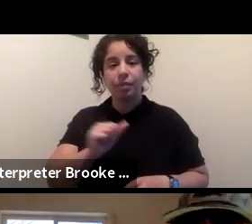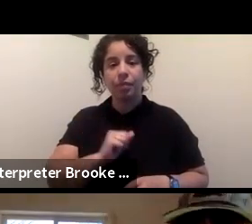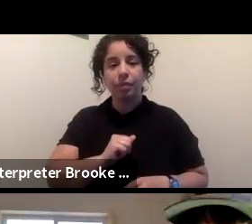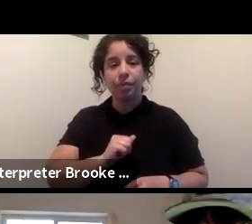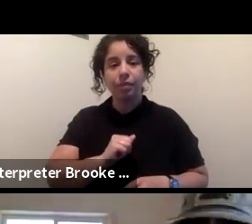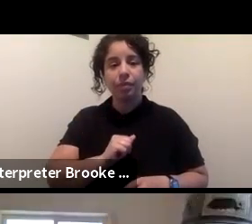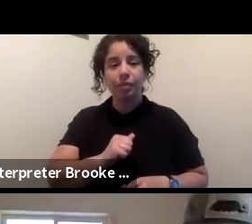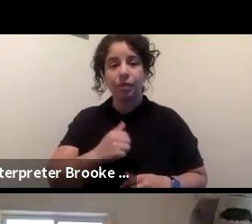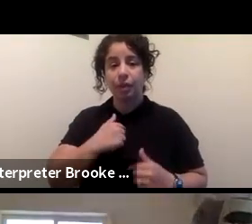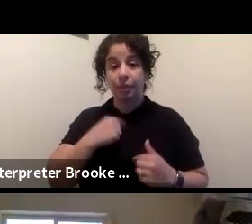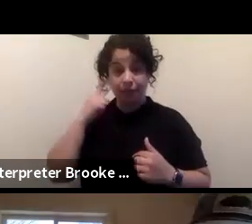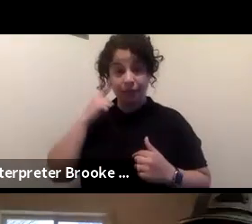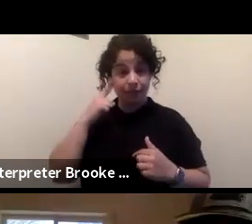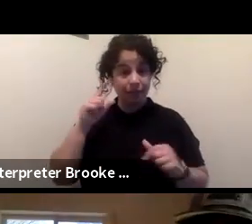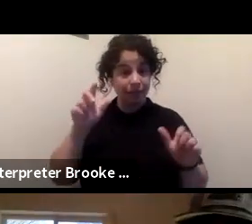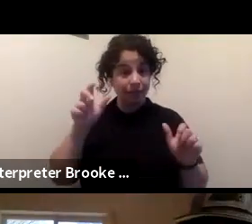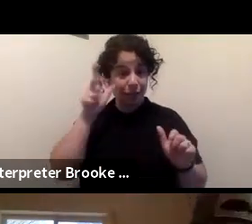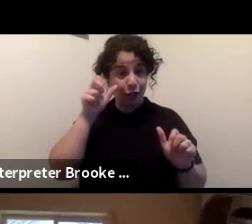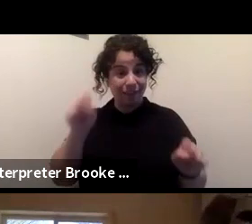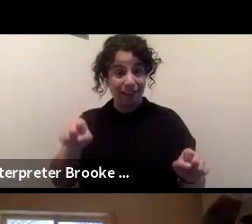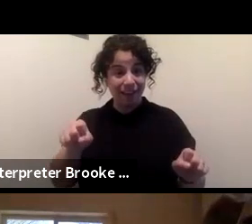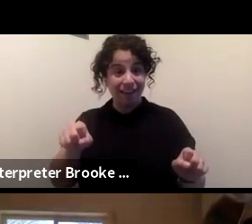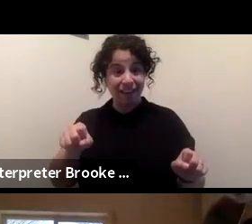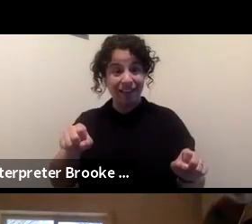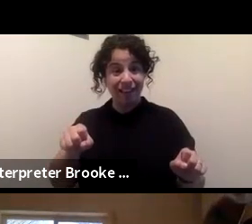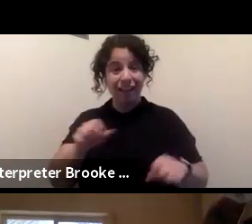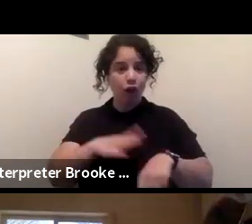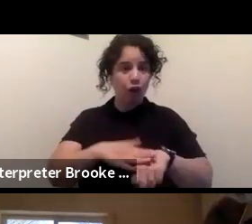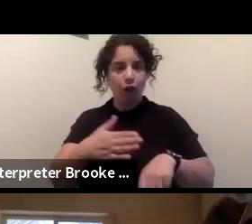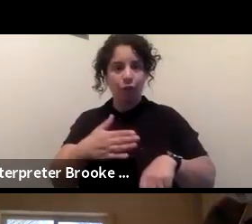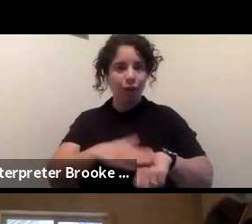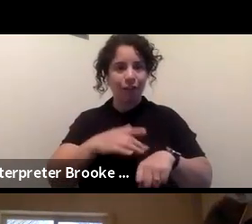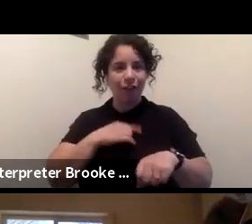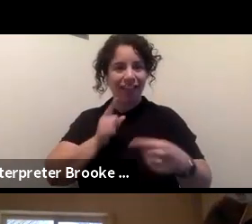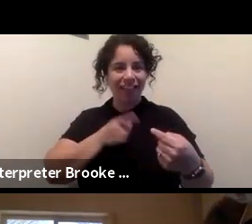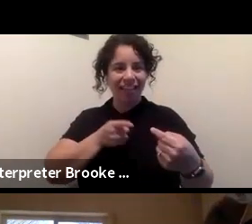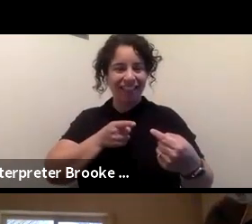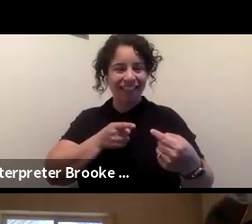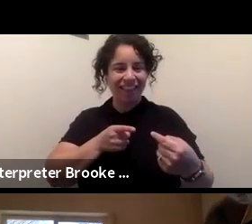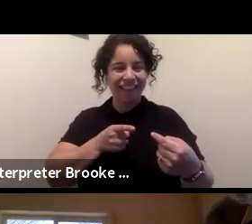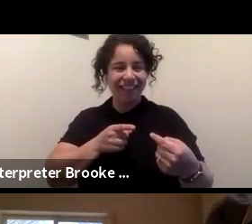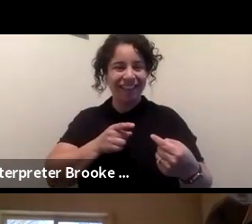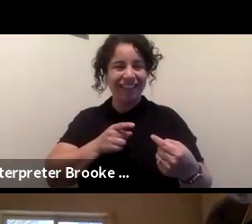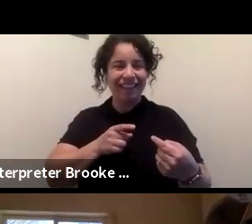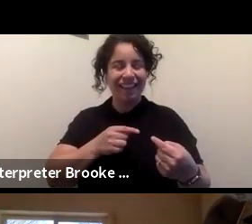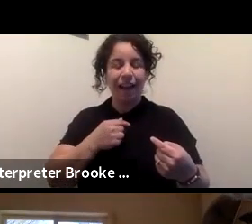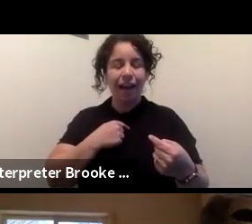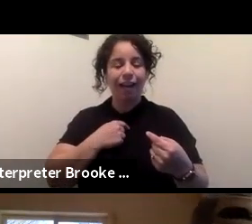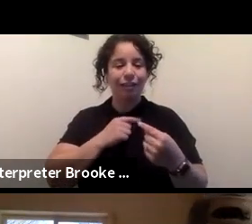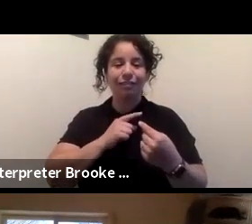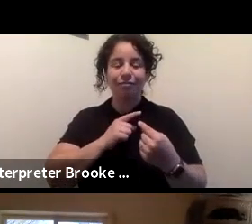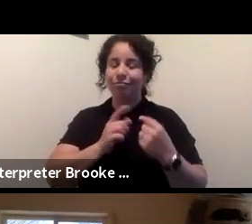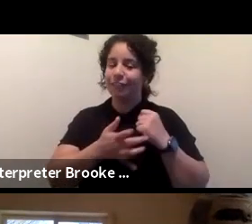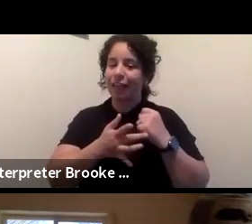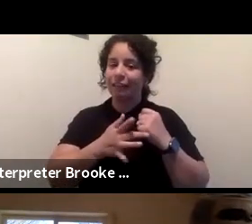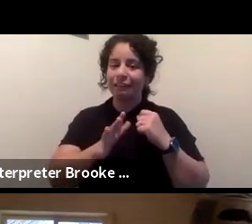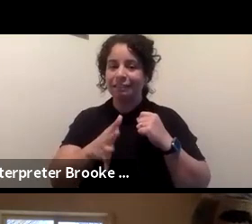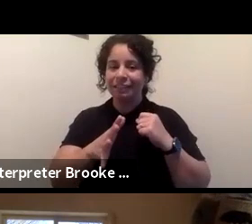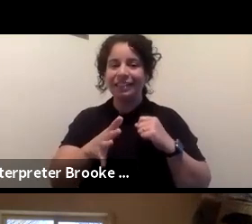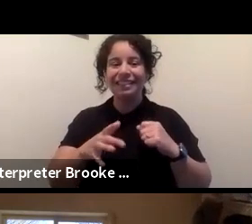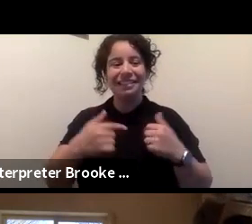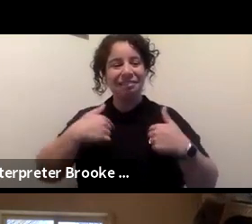Am I unmuted? This is always my digital obstacle. This is Jessica speaking.